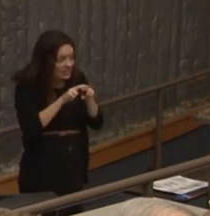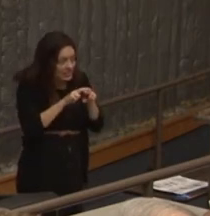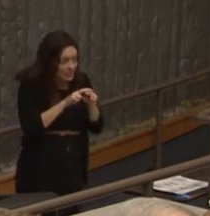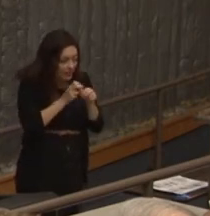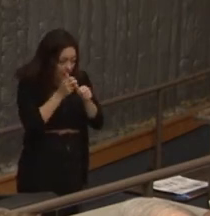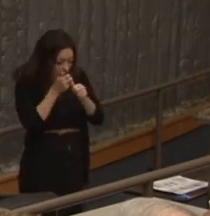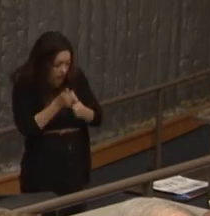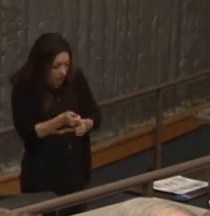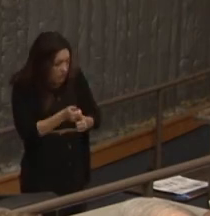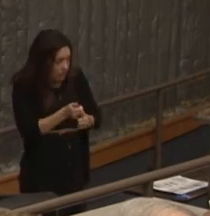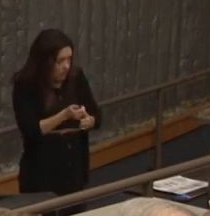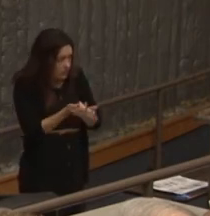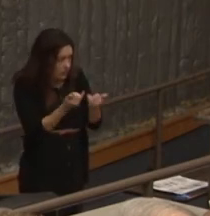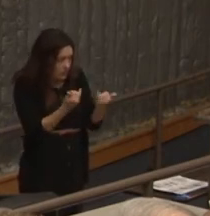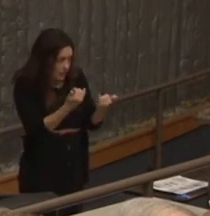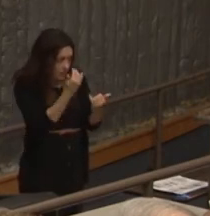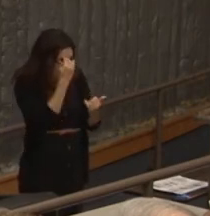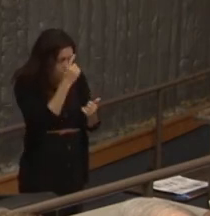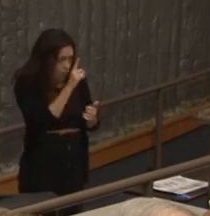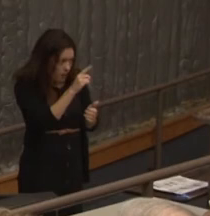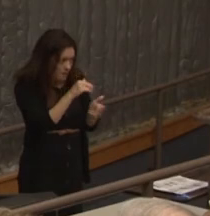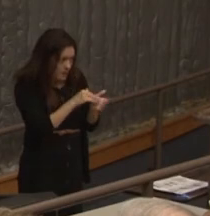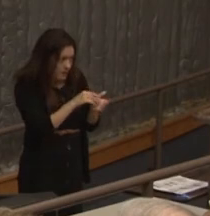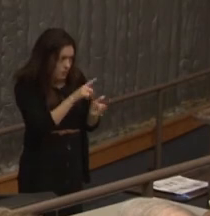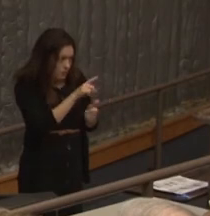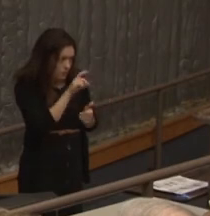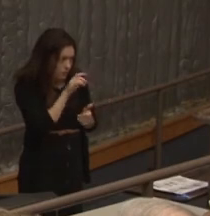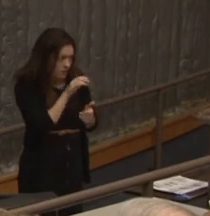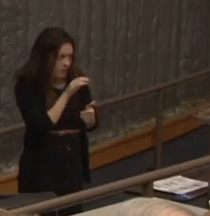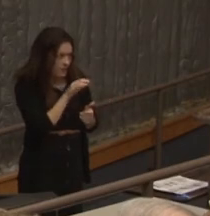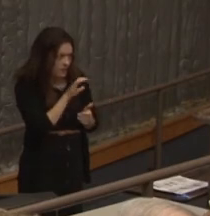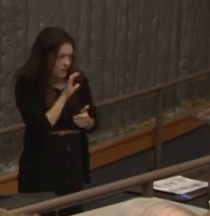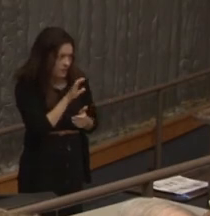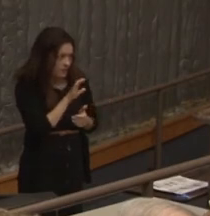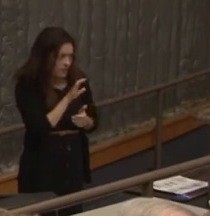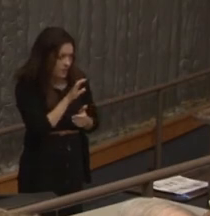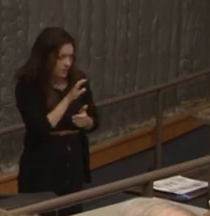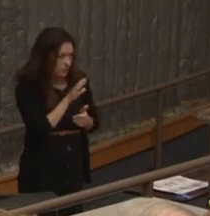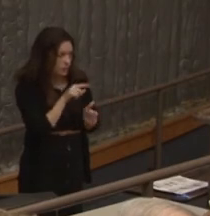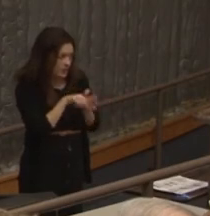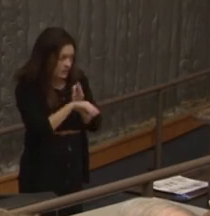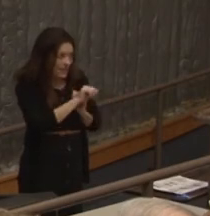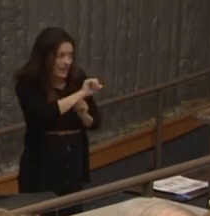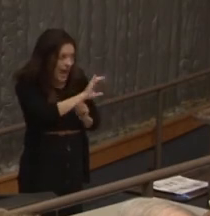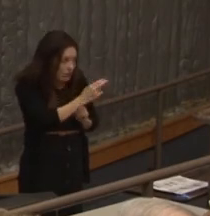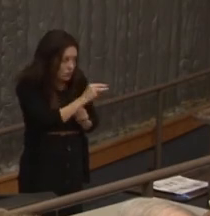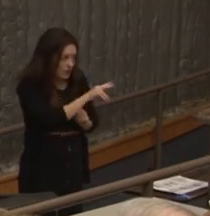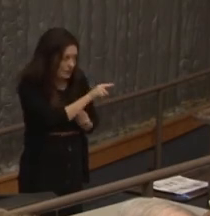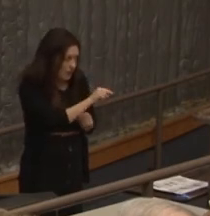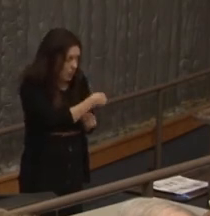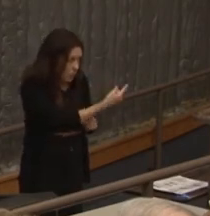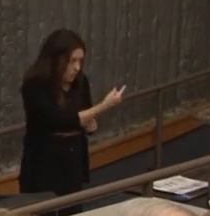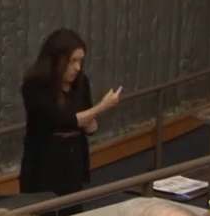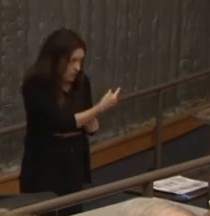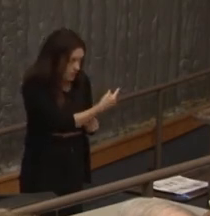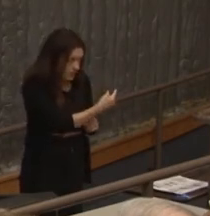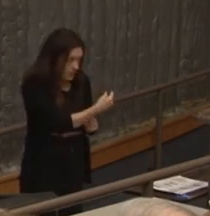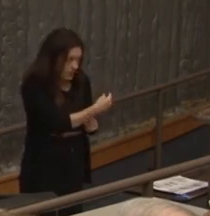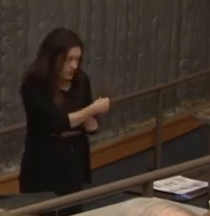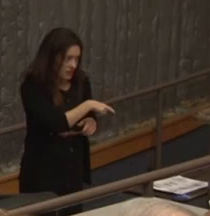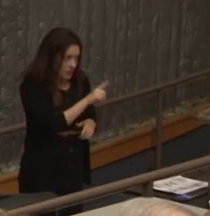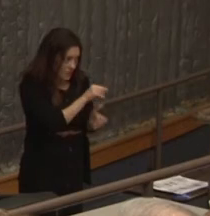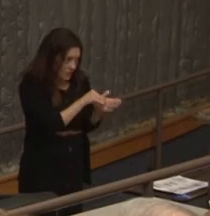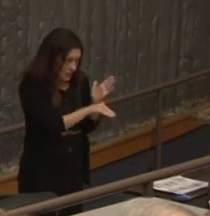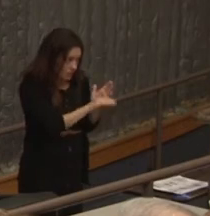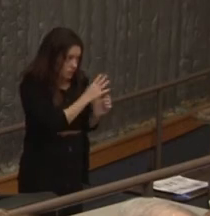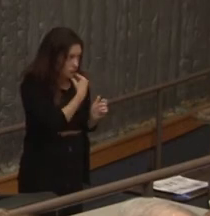now know that 1,100,000 people were killed at Auschwitz. 950,000 were Jews. The rest were Poles and Gypsies